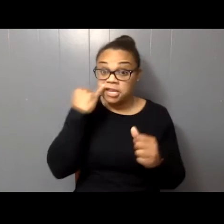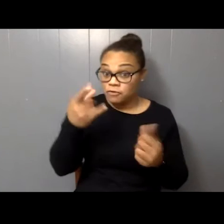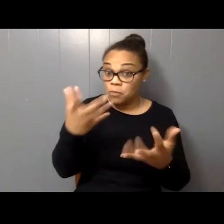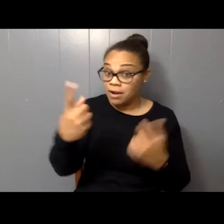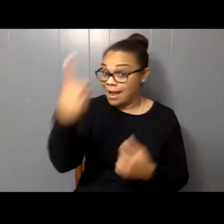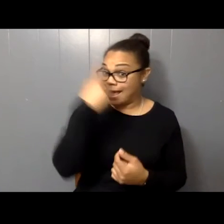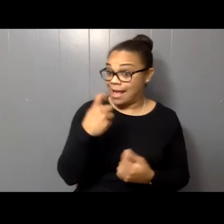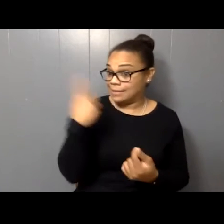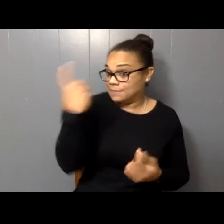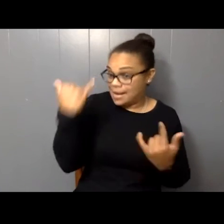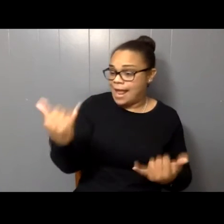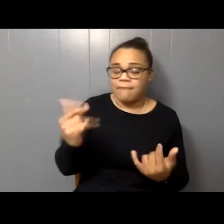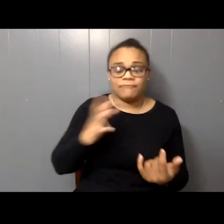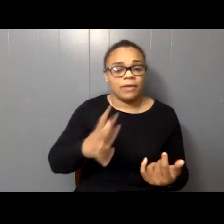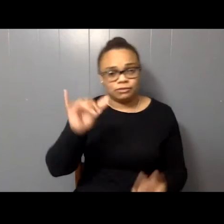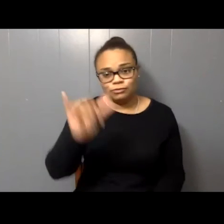too.